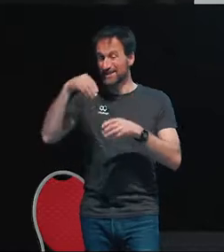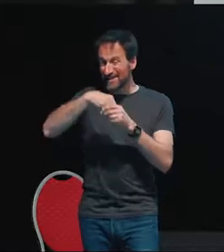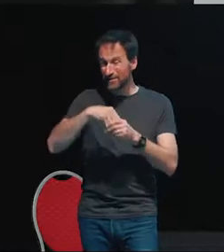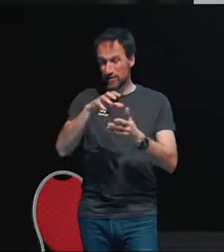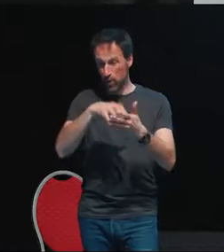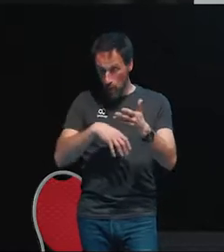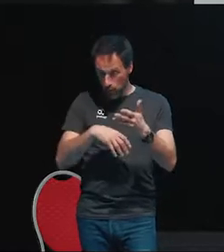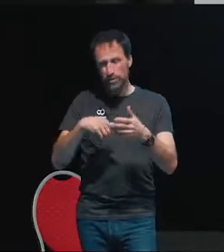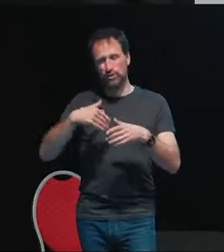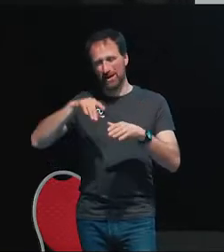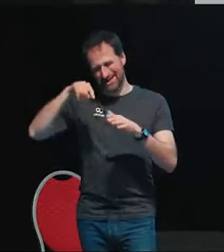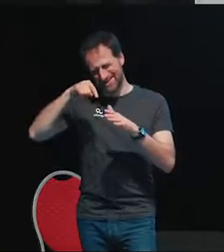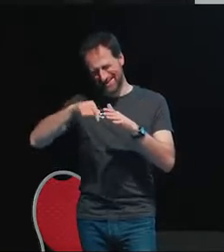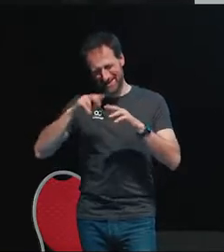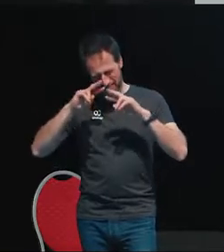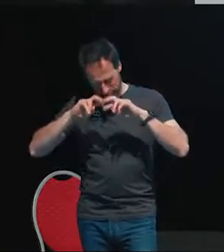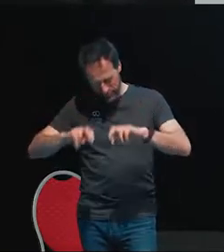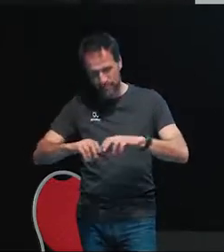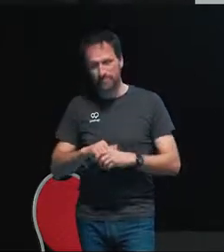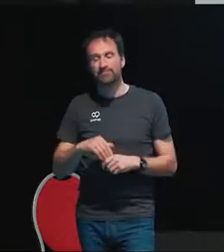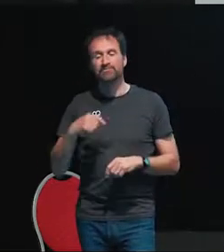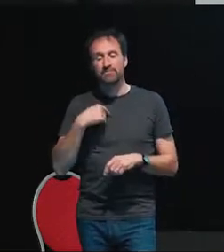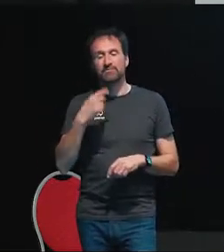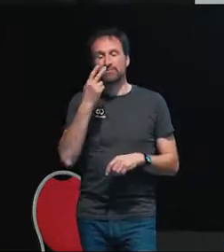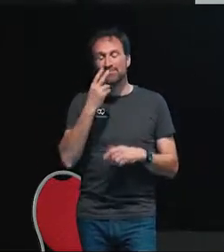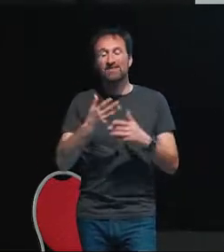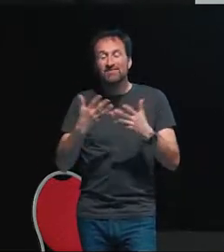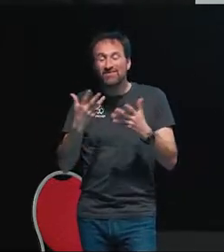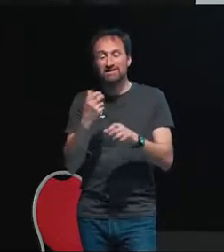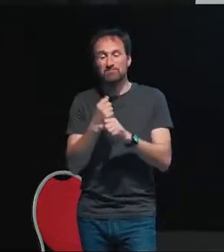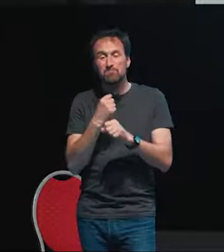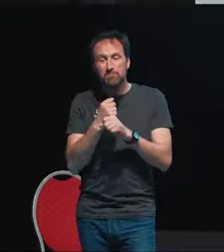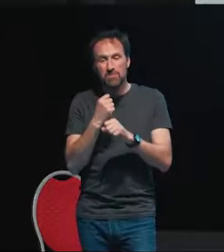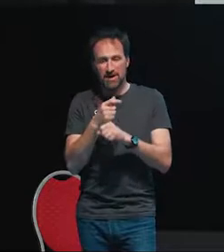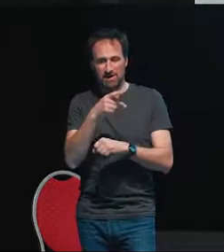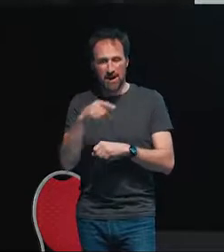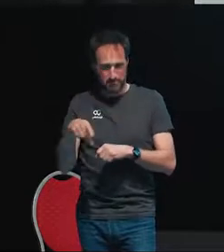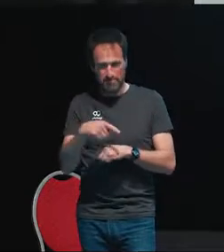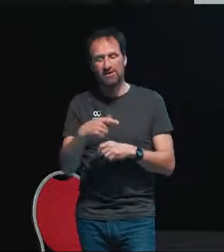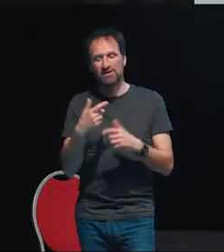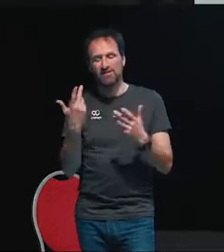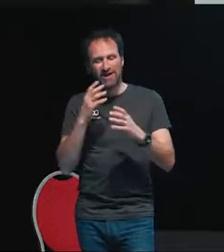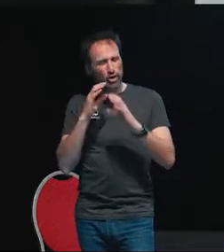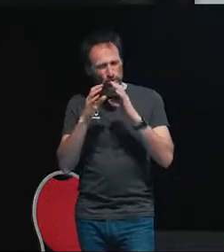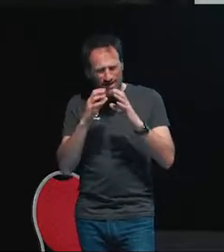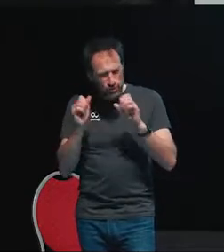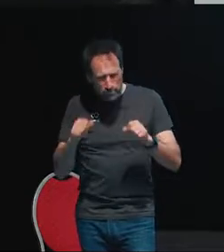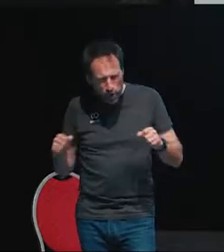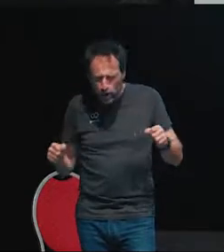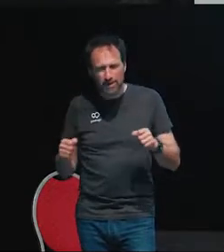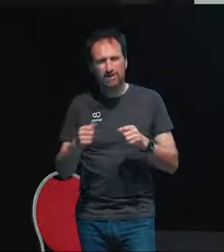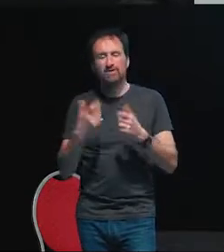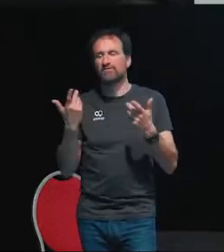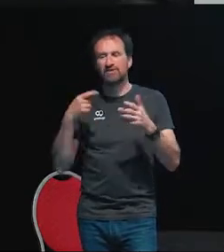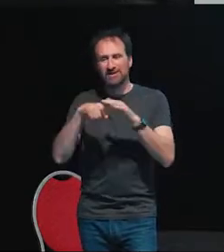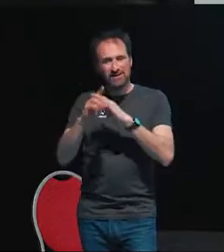we're gonna start by looking actually at what the app does what kind of communication is possible and we're going to look at that in the